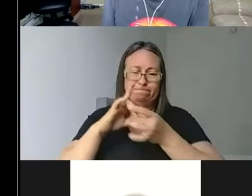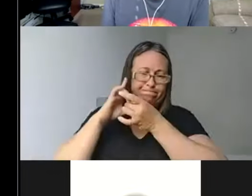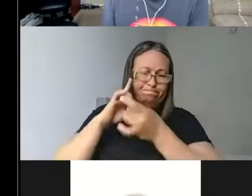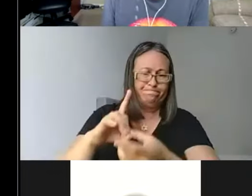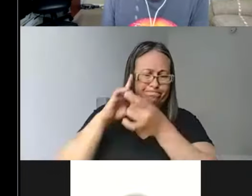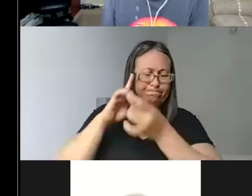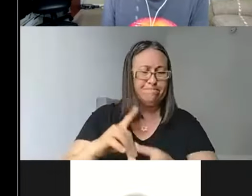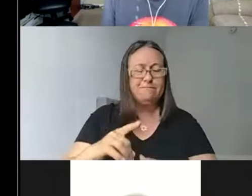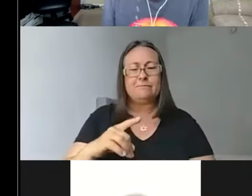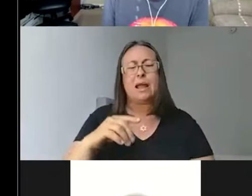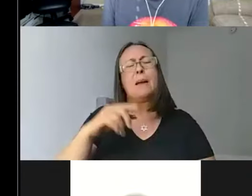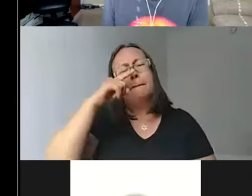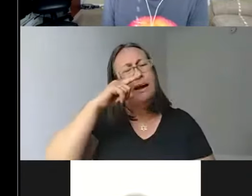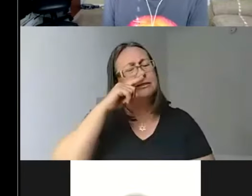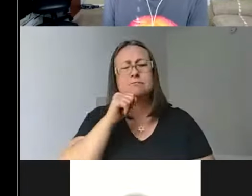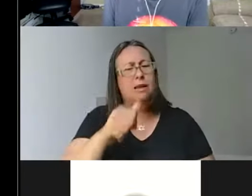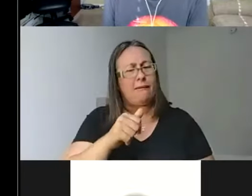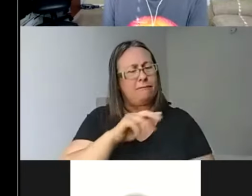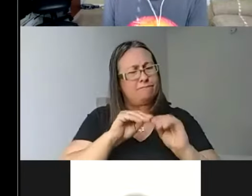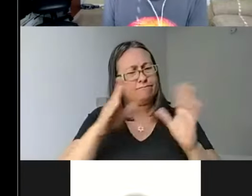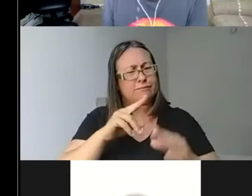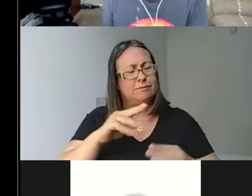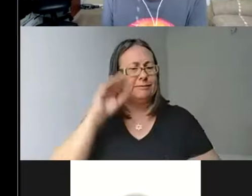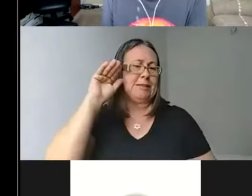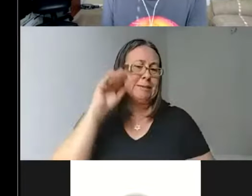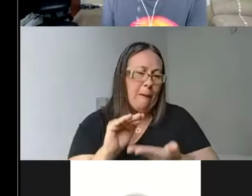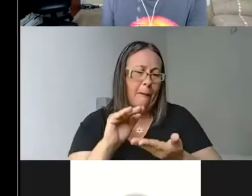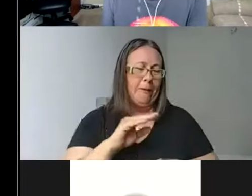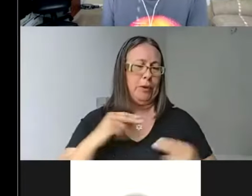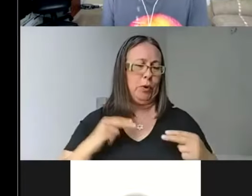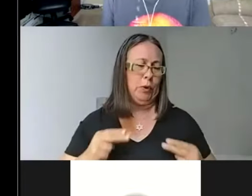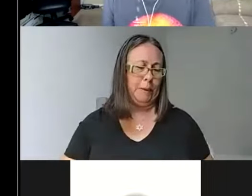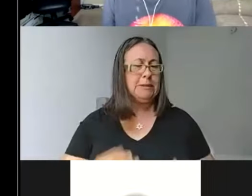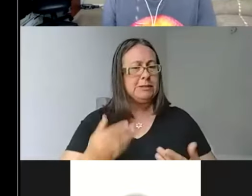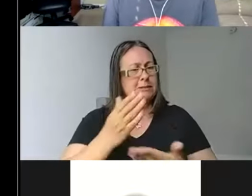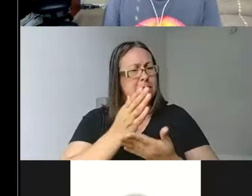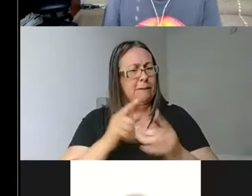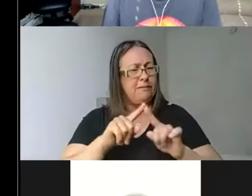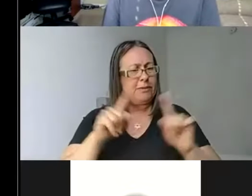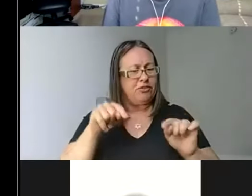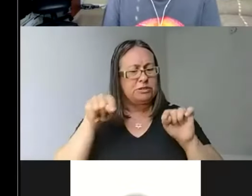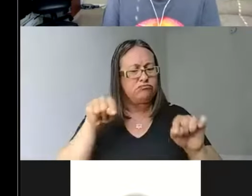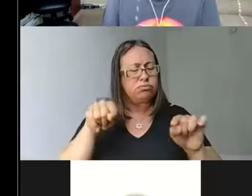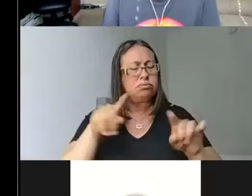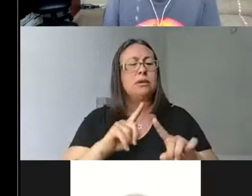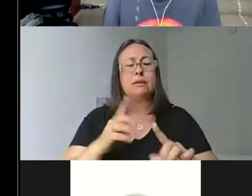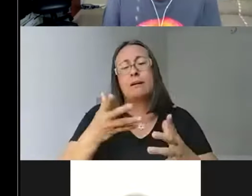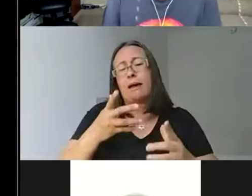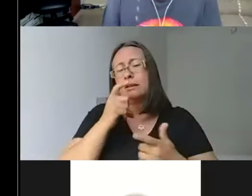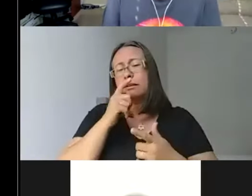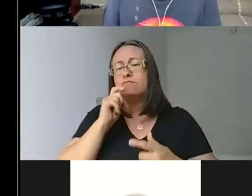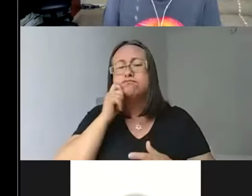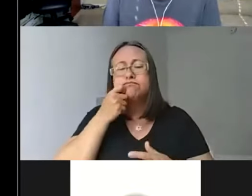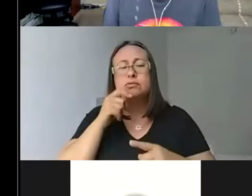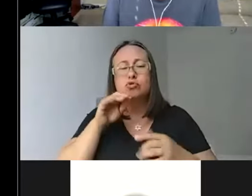they're not tiny humans, so there are plenty of differences, and those differences are really interesting too. So it's kind of cool to study the differences as well.